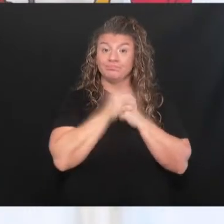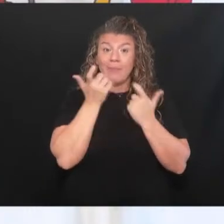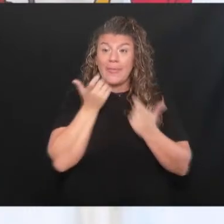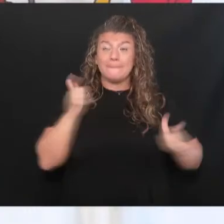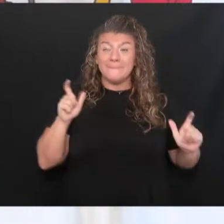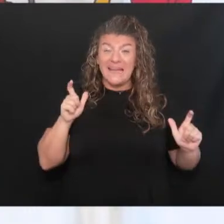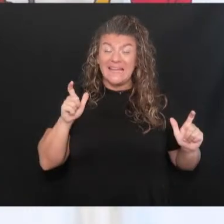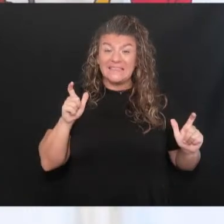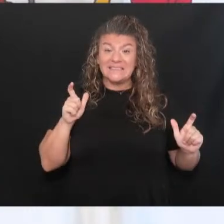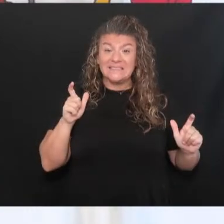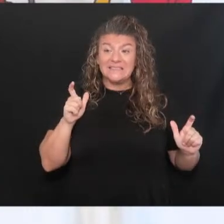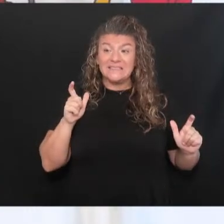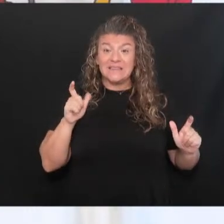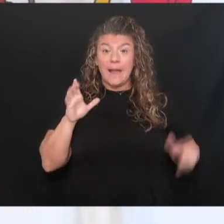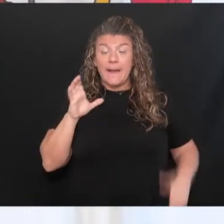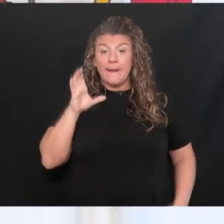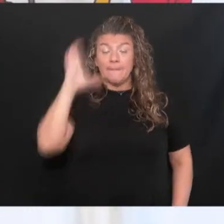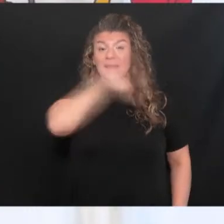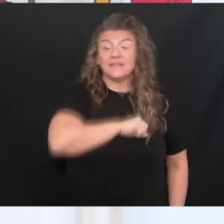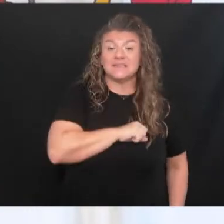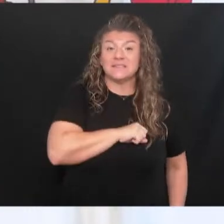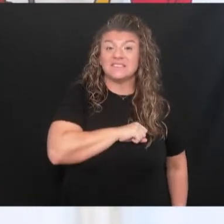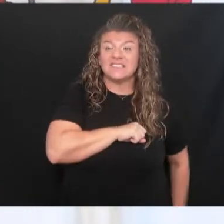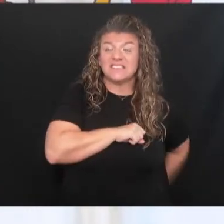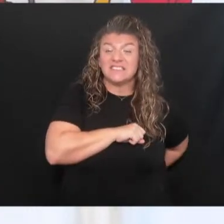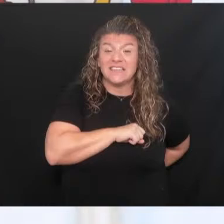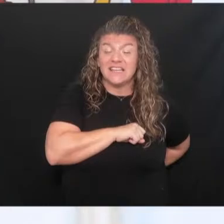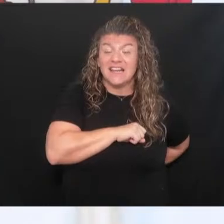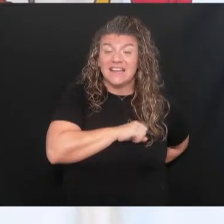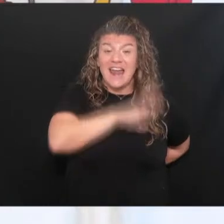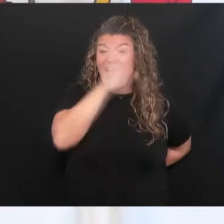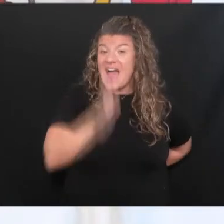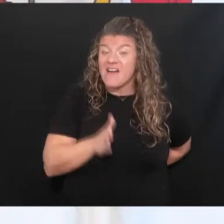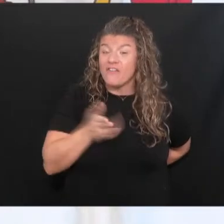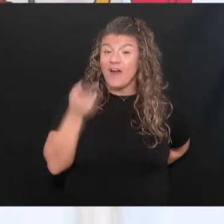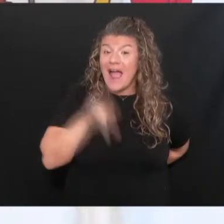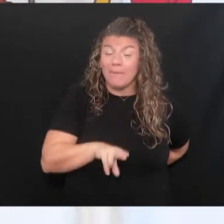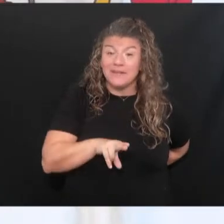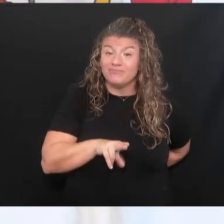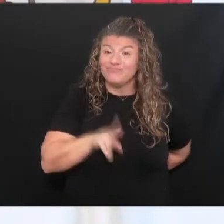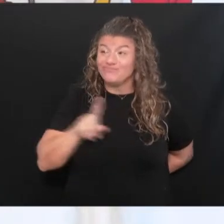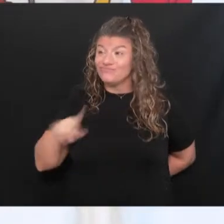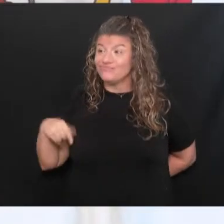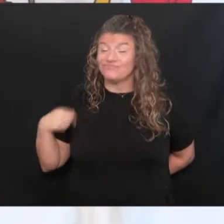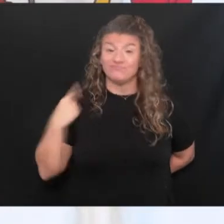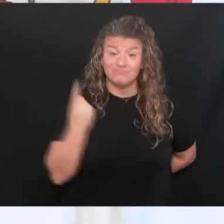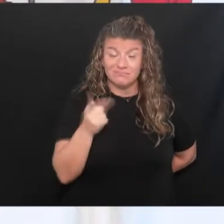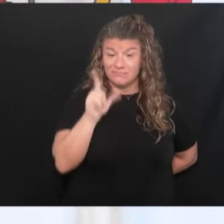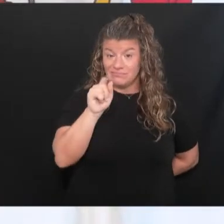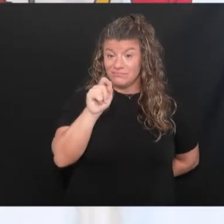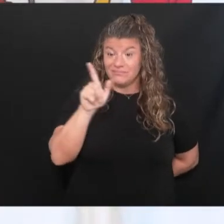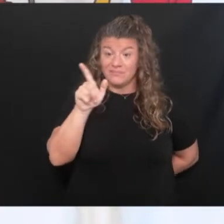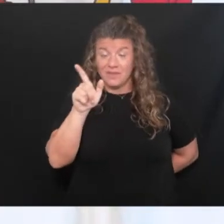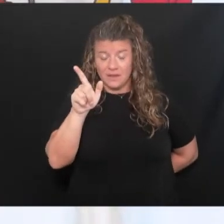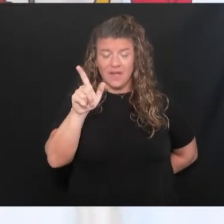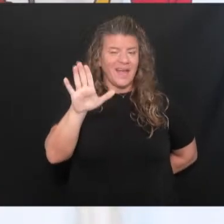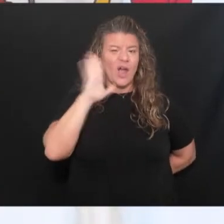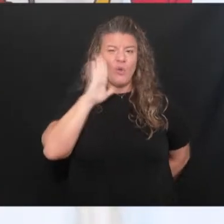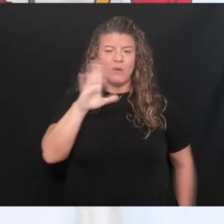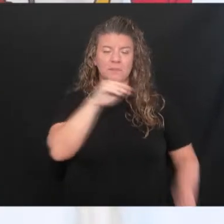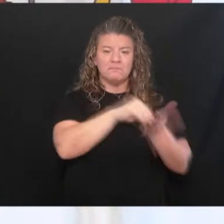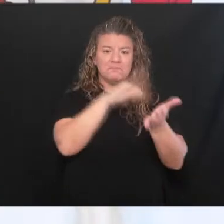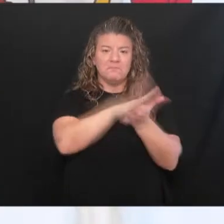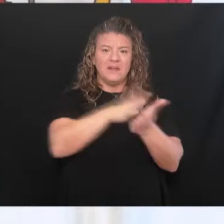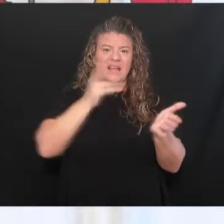biggest miss that we could possibly have ever had in 2021, and it'll go down in history, is